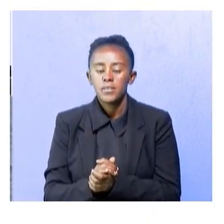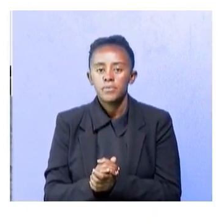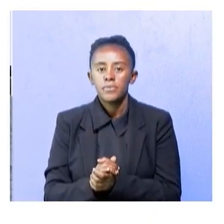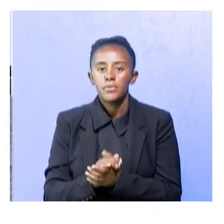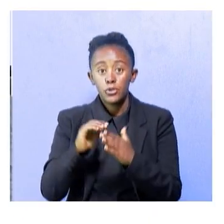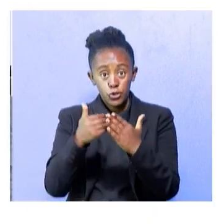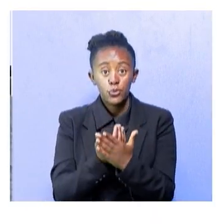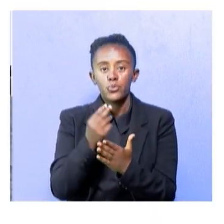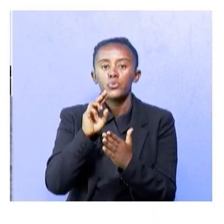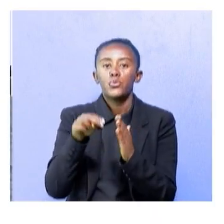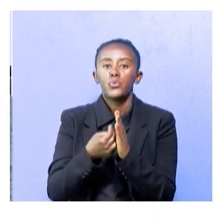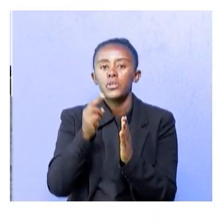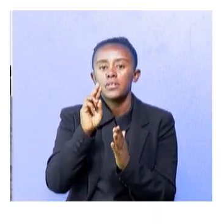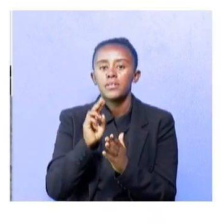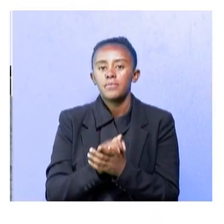unit.